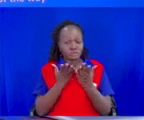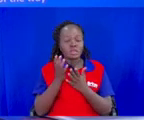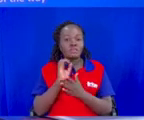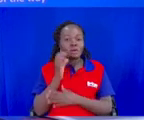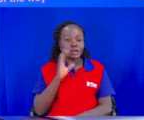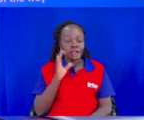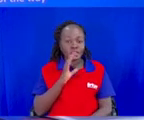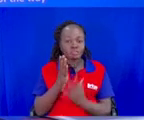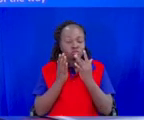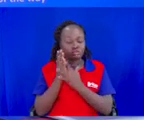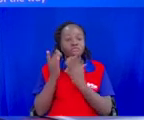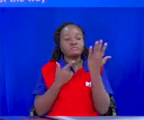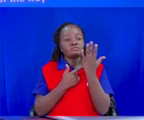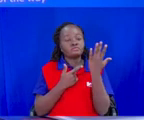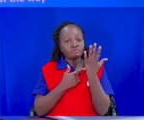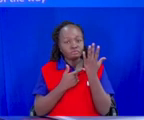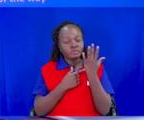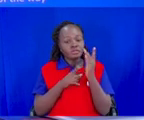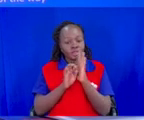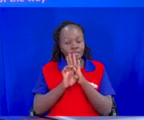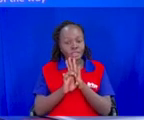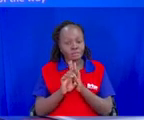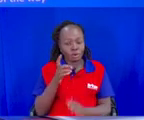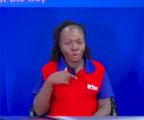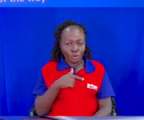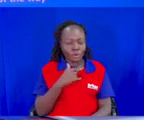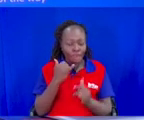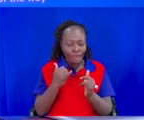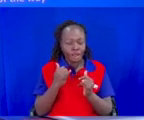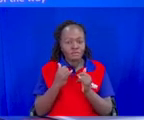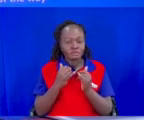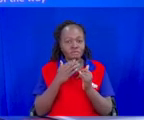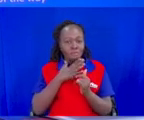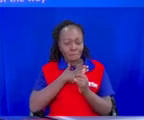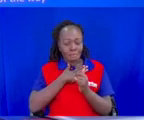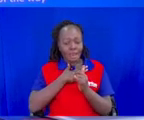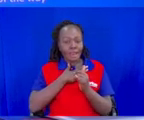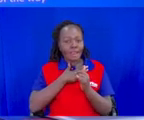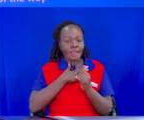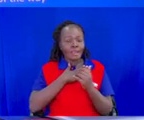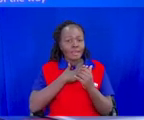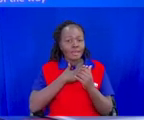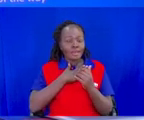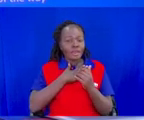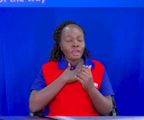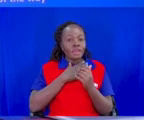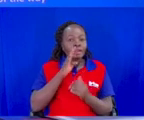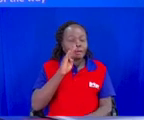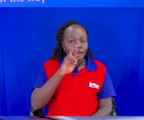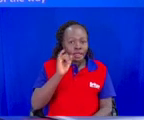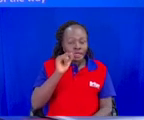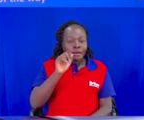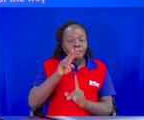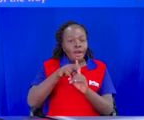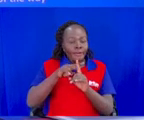virtually. And as an example, we now have the My Britam mobile application and the My